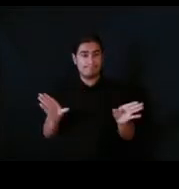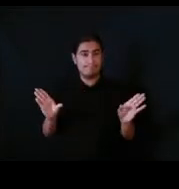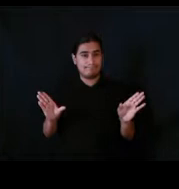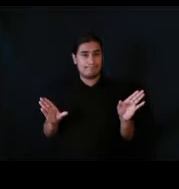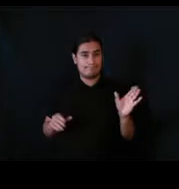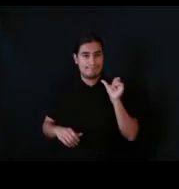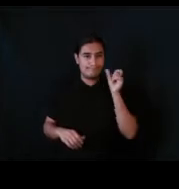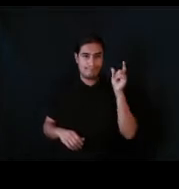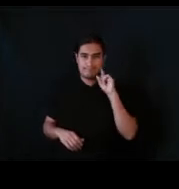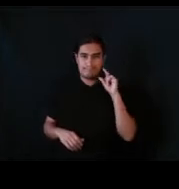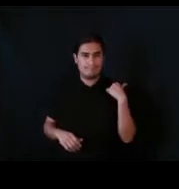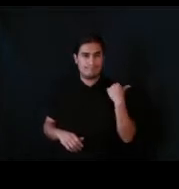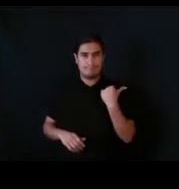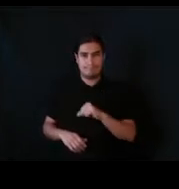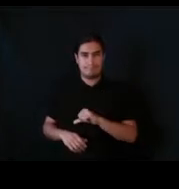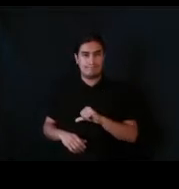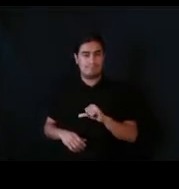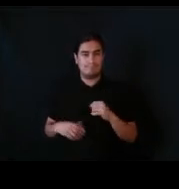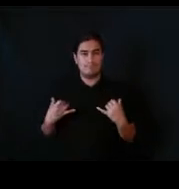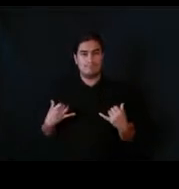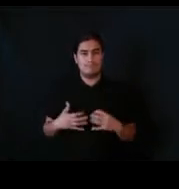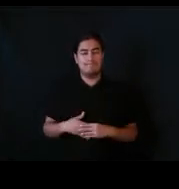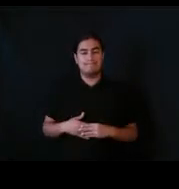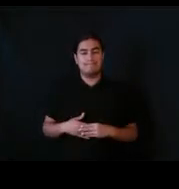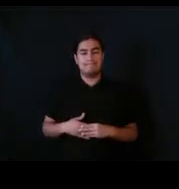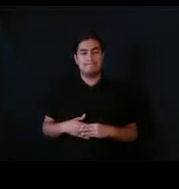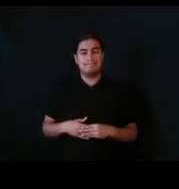don't believe we have any other cards at the moment